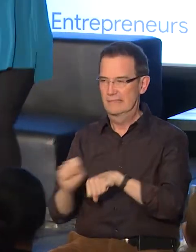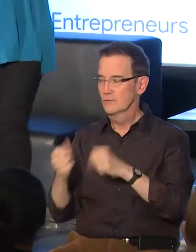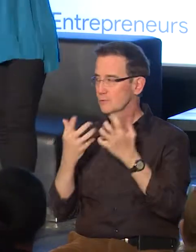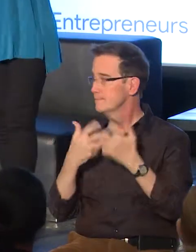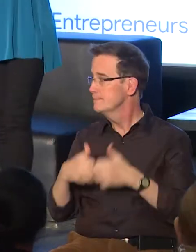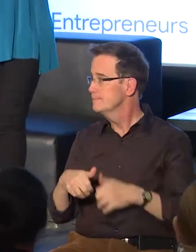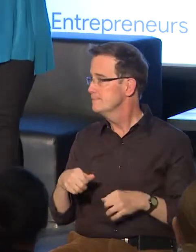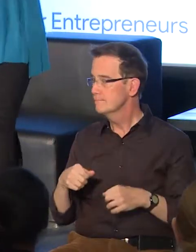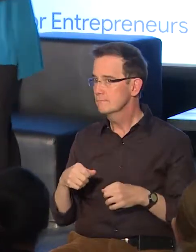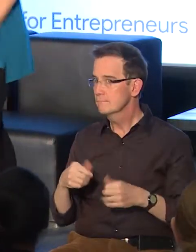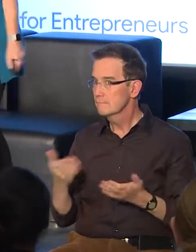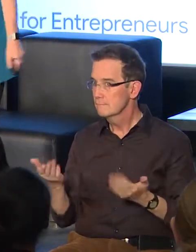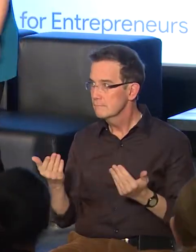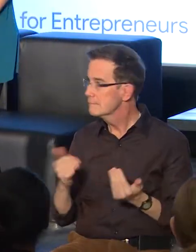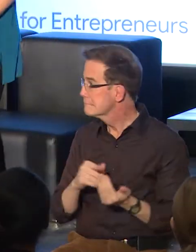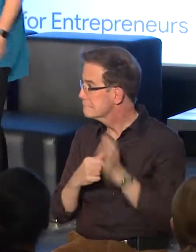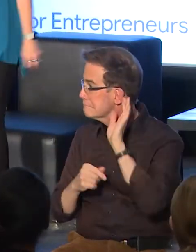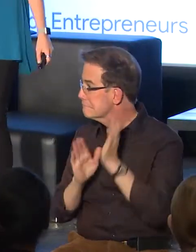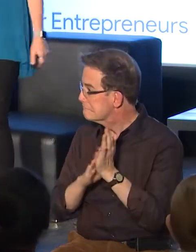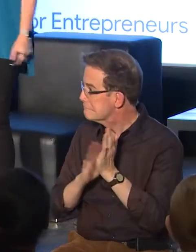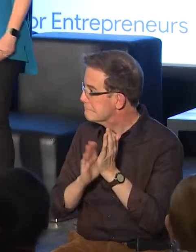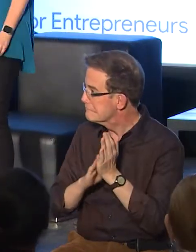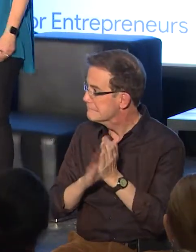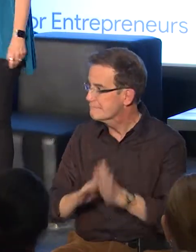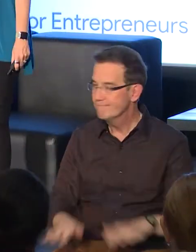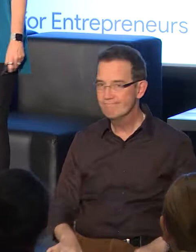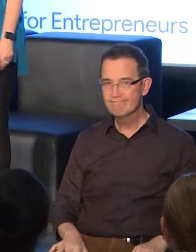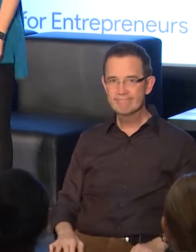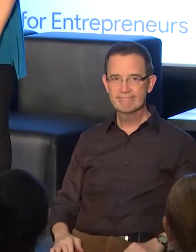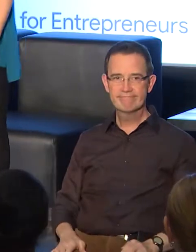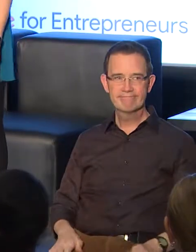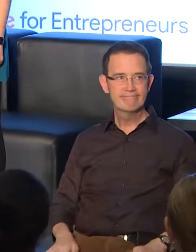You can give them a round of applause. Okay.